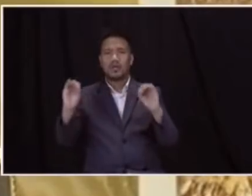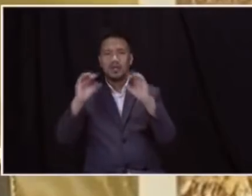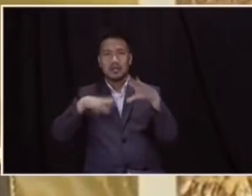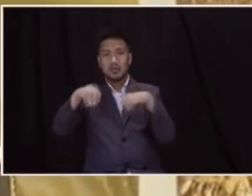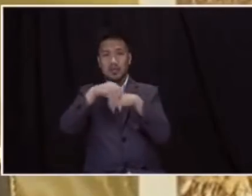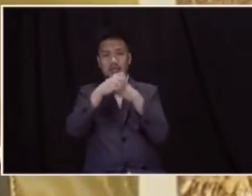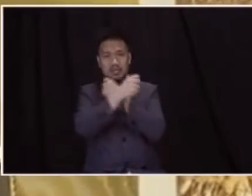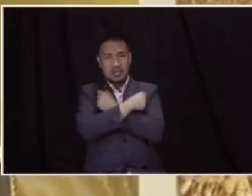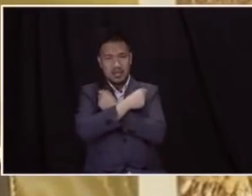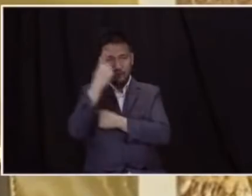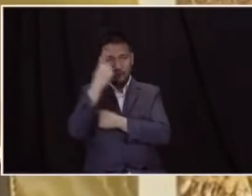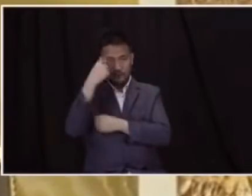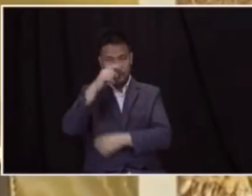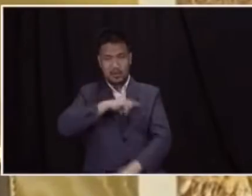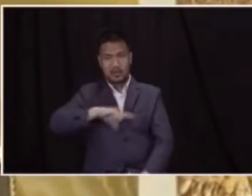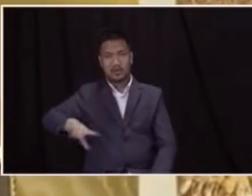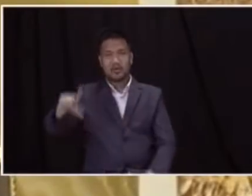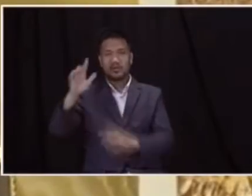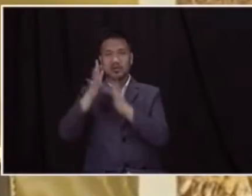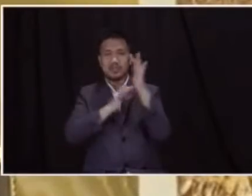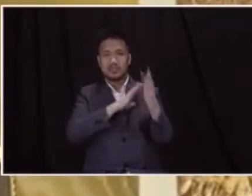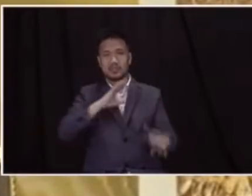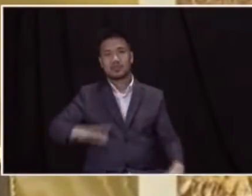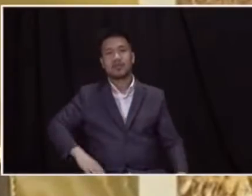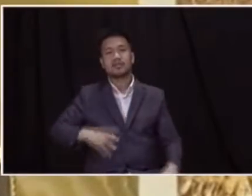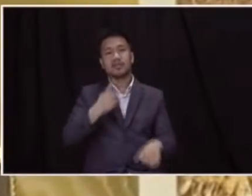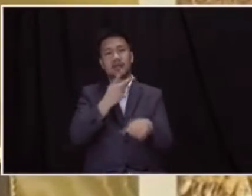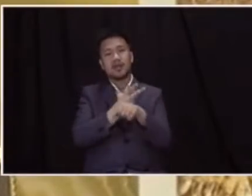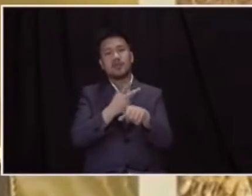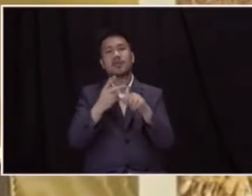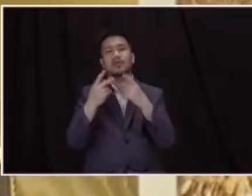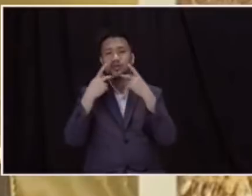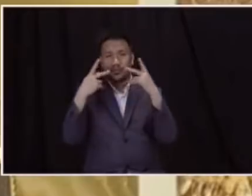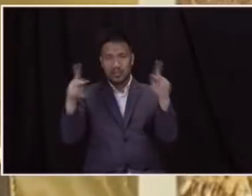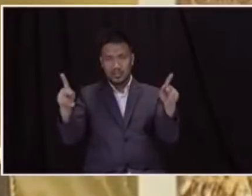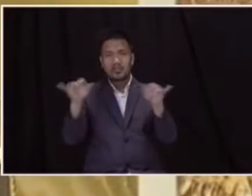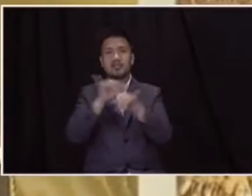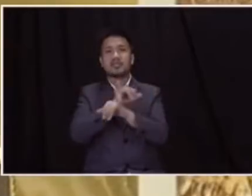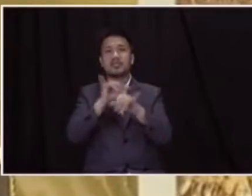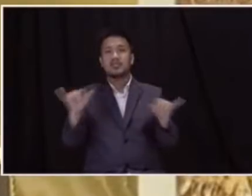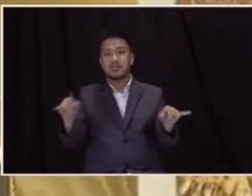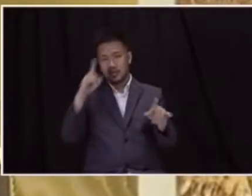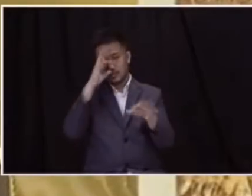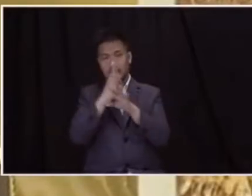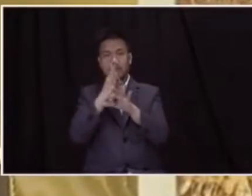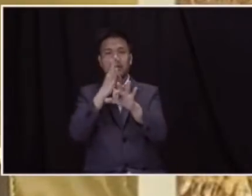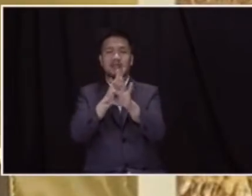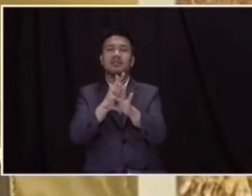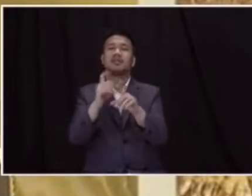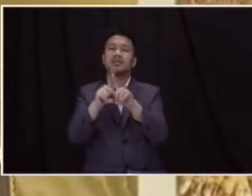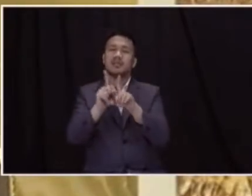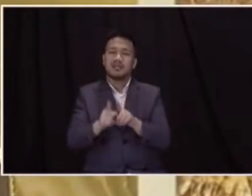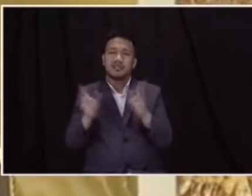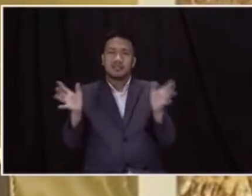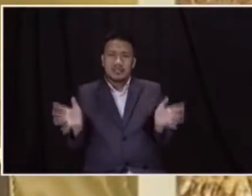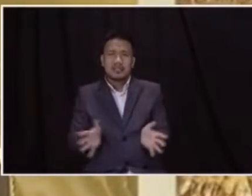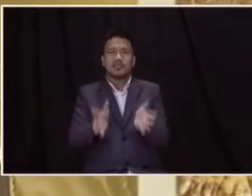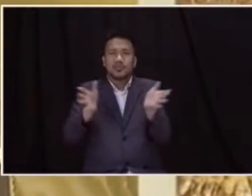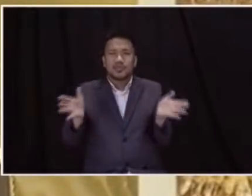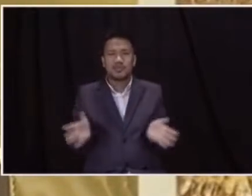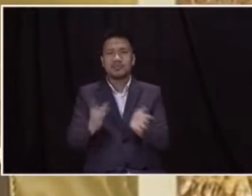Christ. Peter proclaims that same fidelity as he urges the elders of the